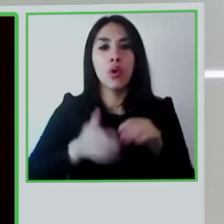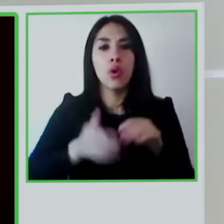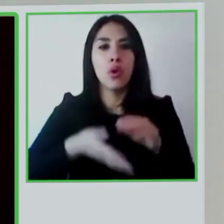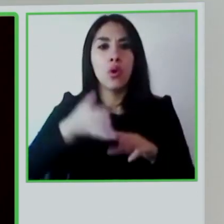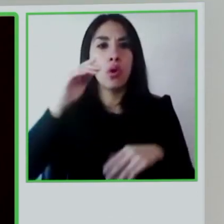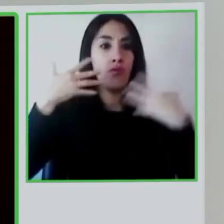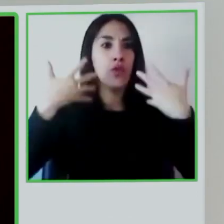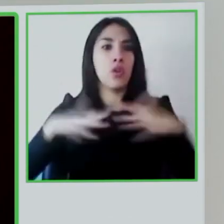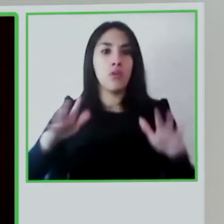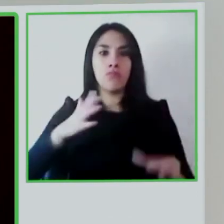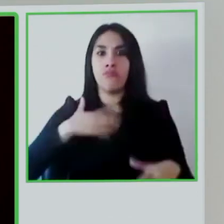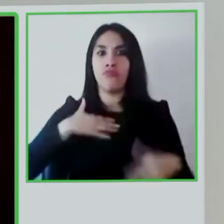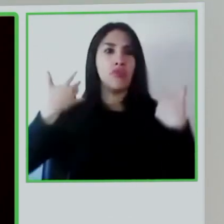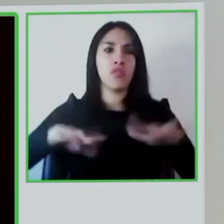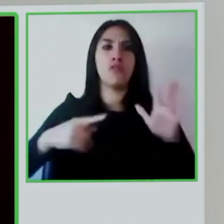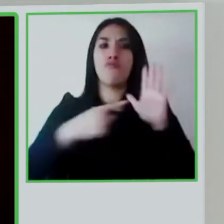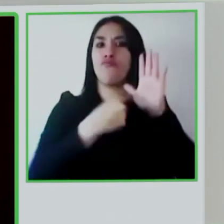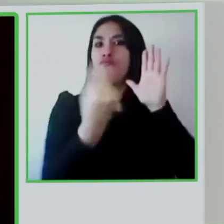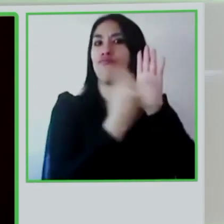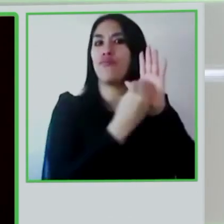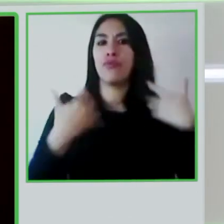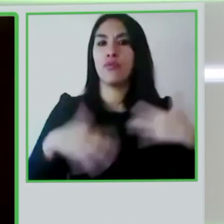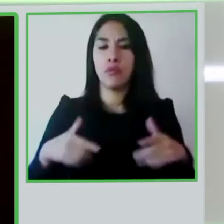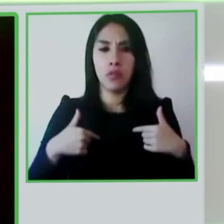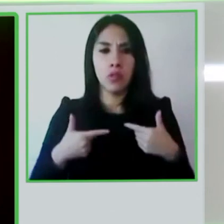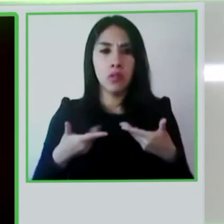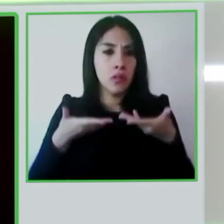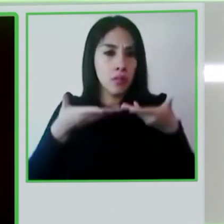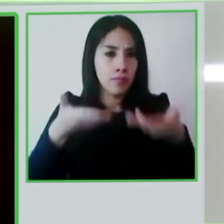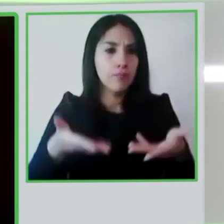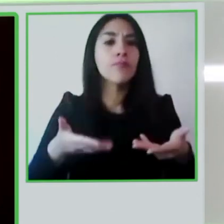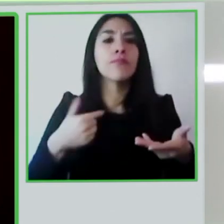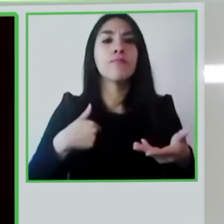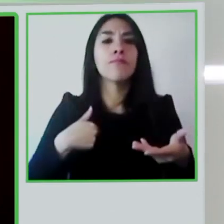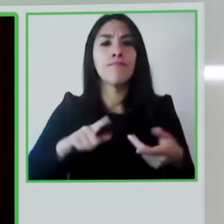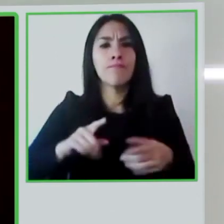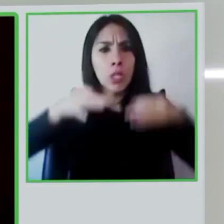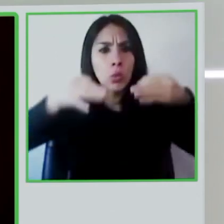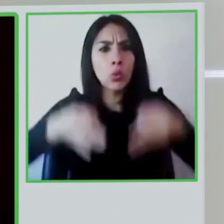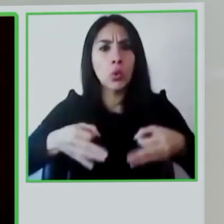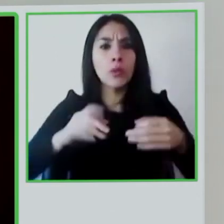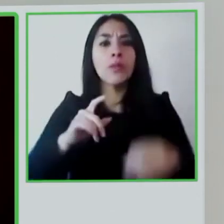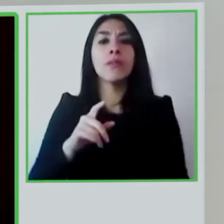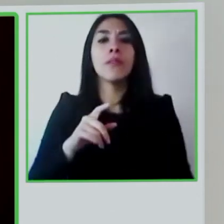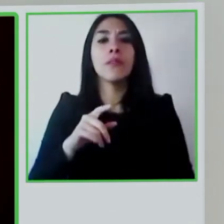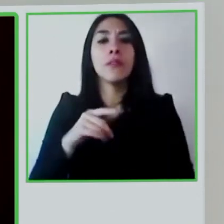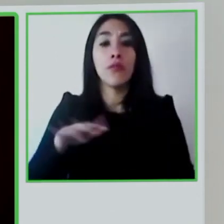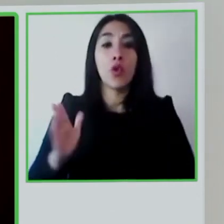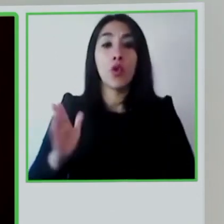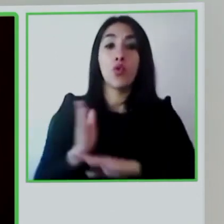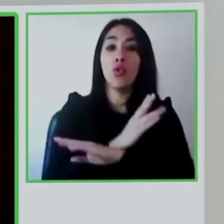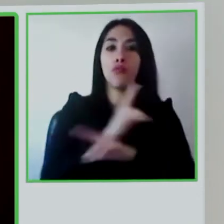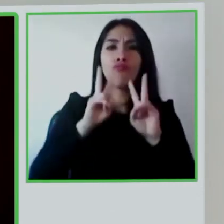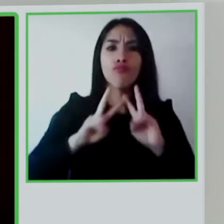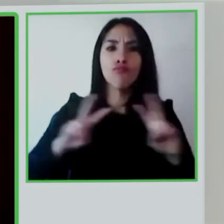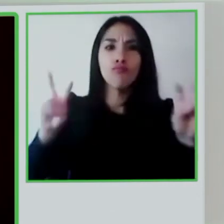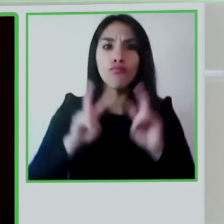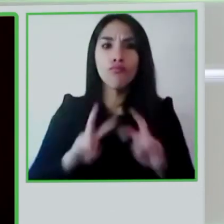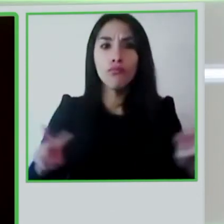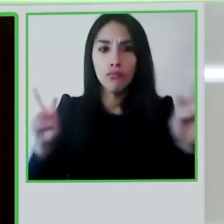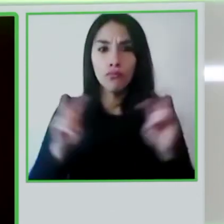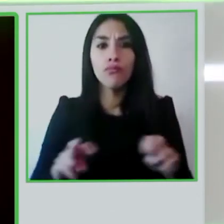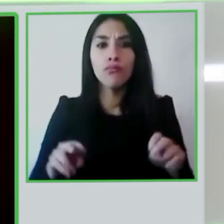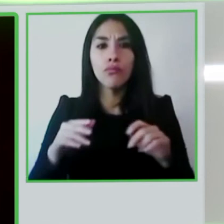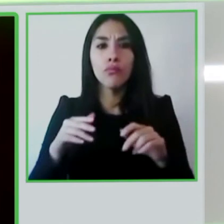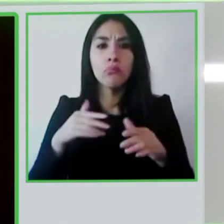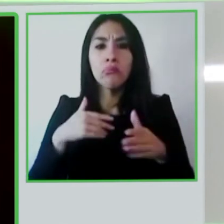and meet the legislation that sometimes is quite inefficient, but we need to analyze first where they are, where the